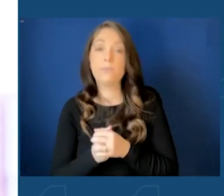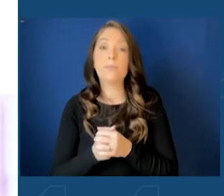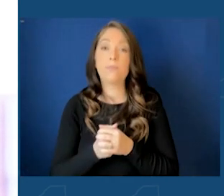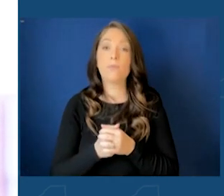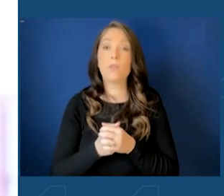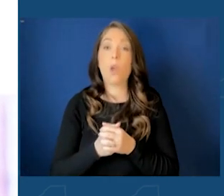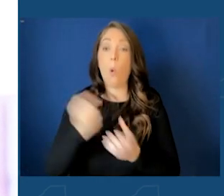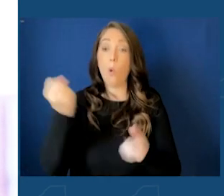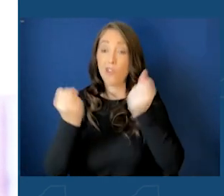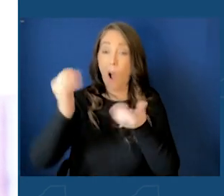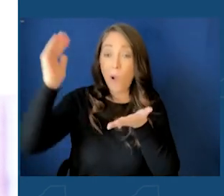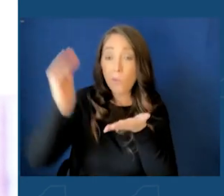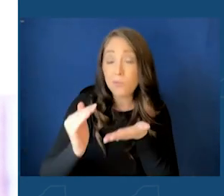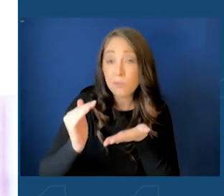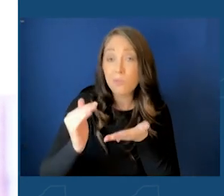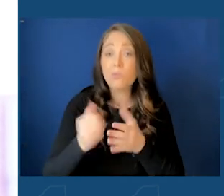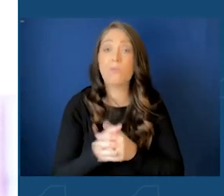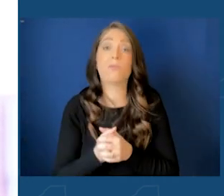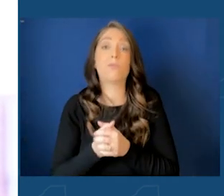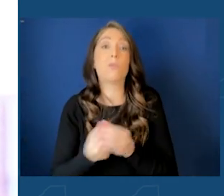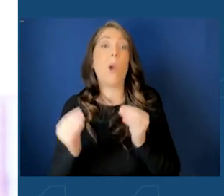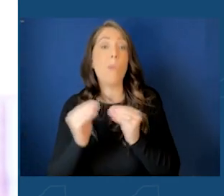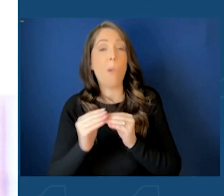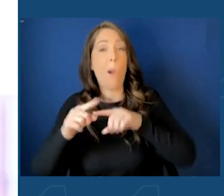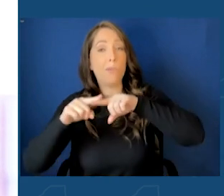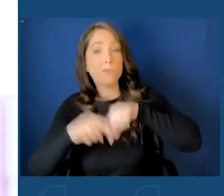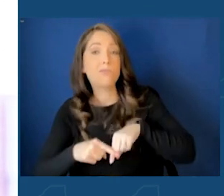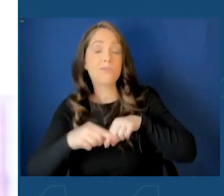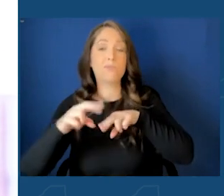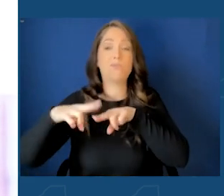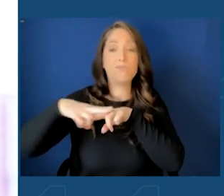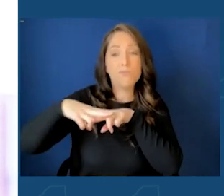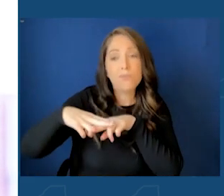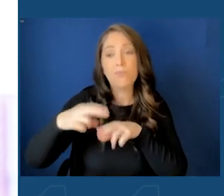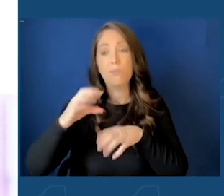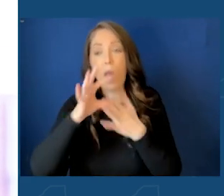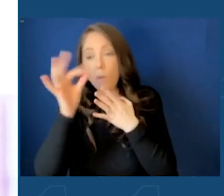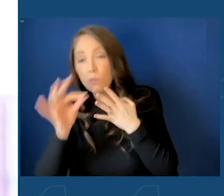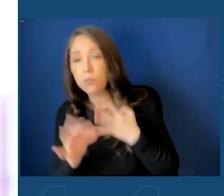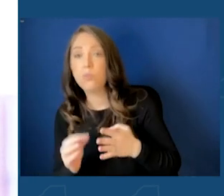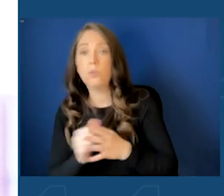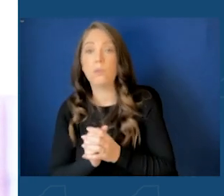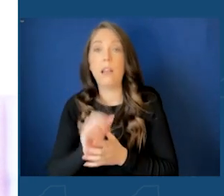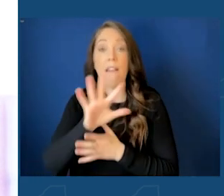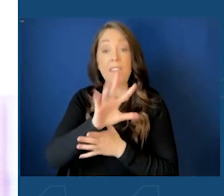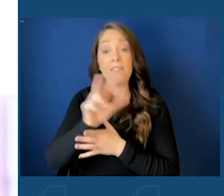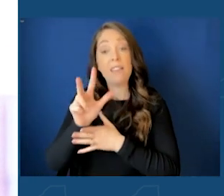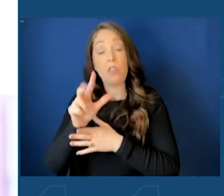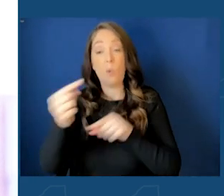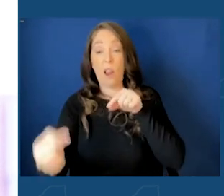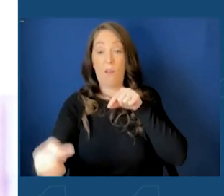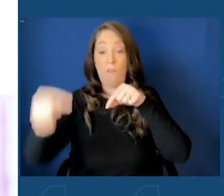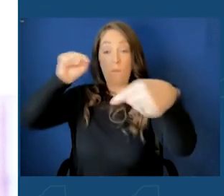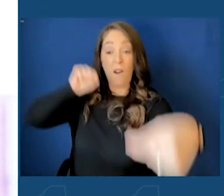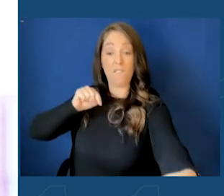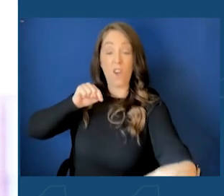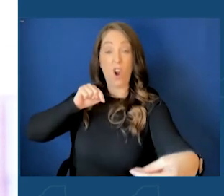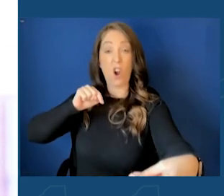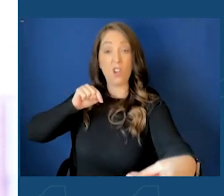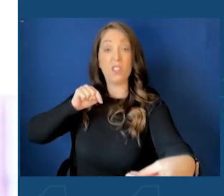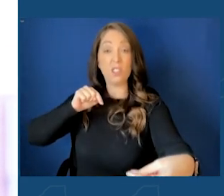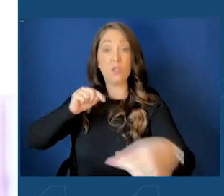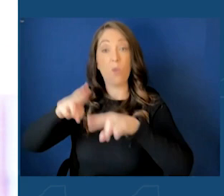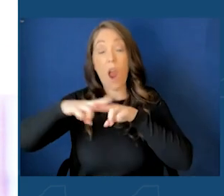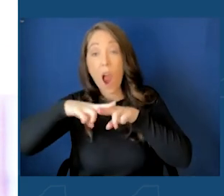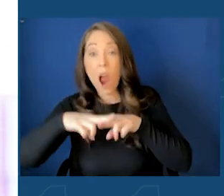road, more reliable transit options, 53 reverse peak trains every weekday. I mean, this is visionary.